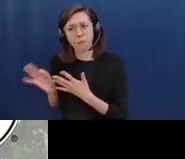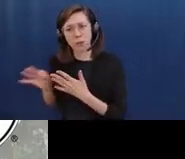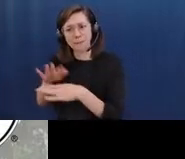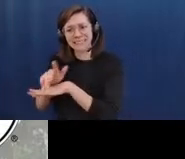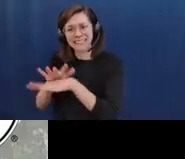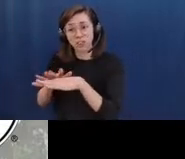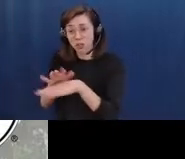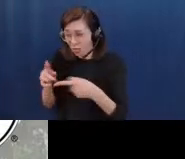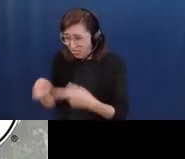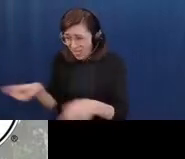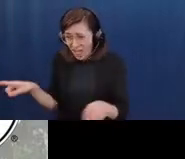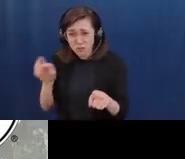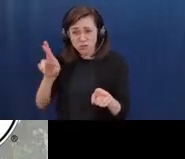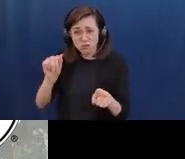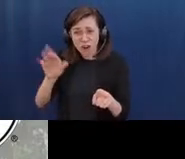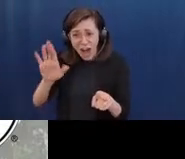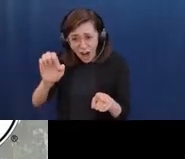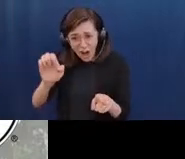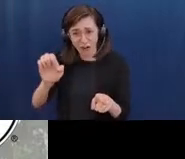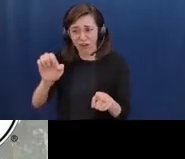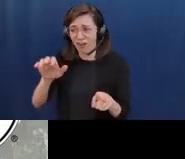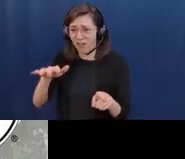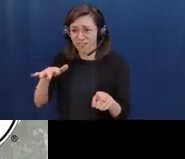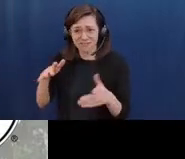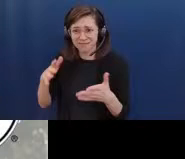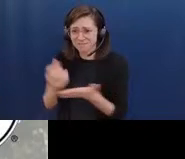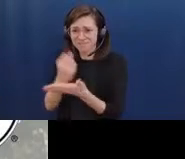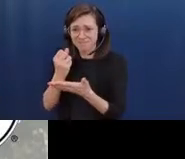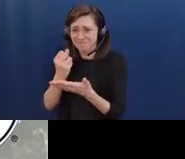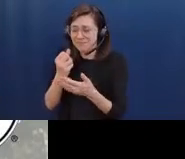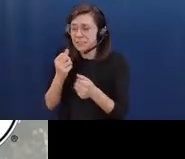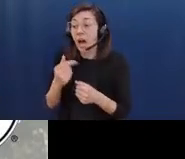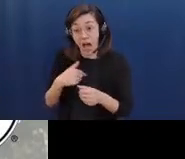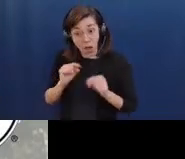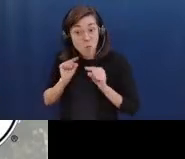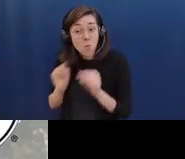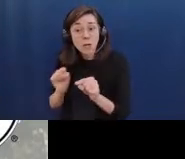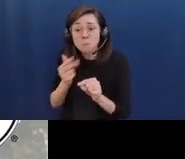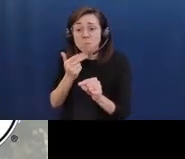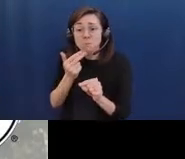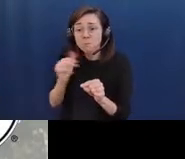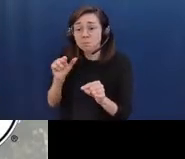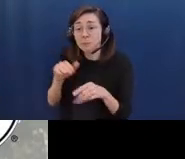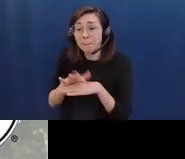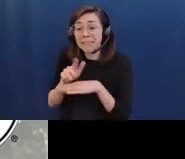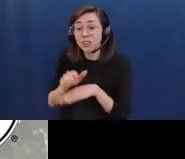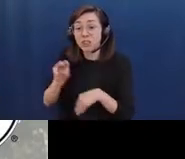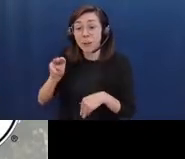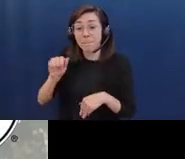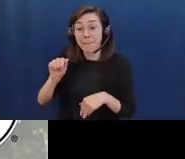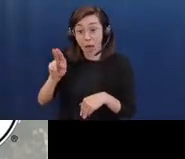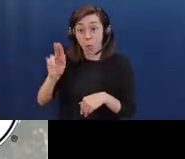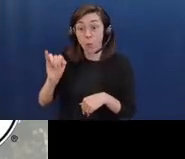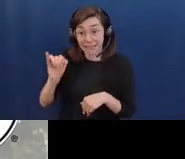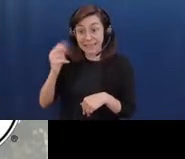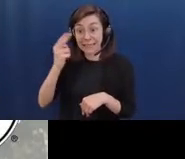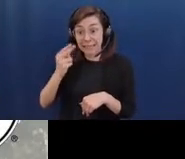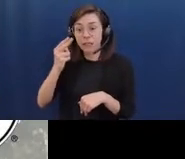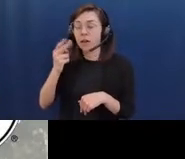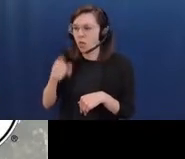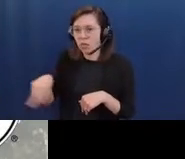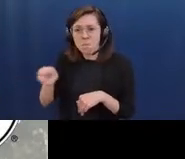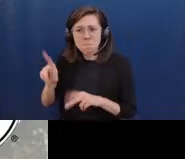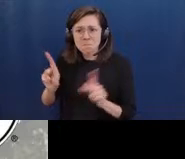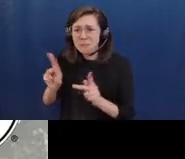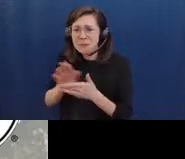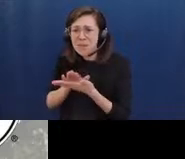rare. I went to Little Beach in Maui, and the people were